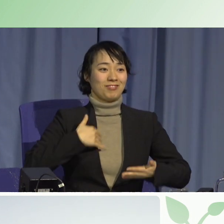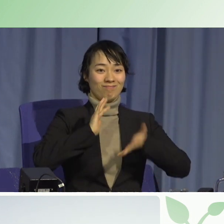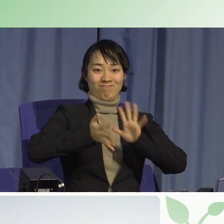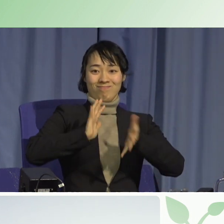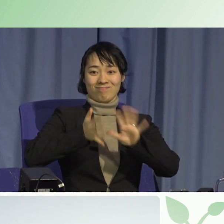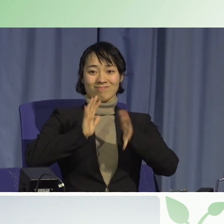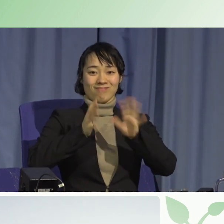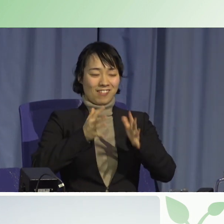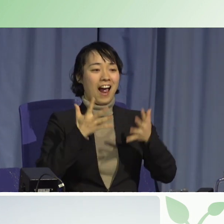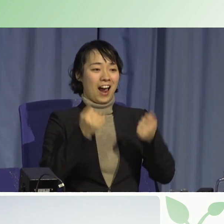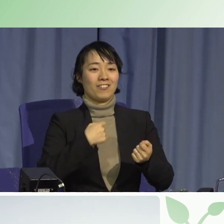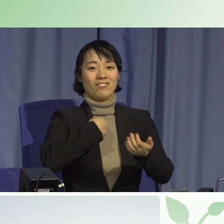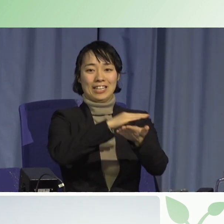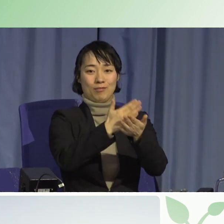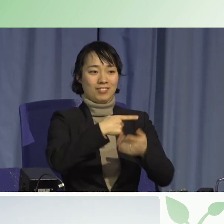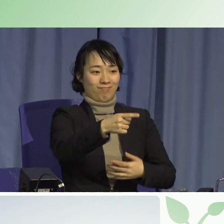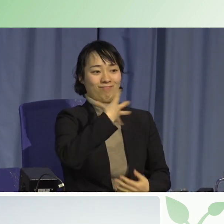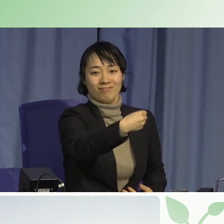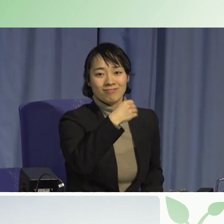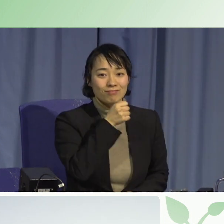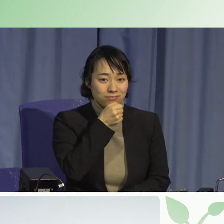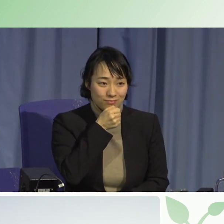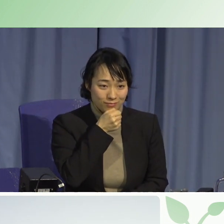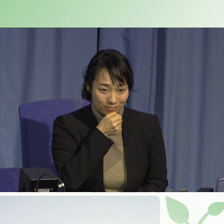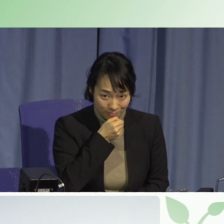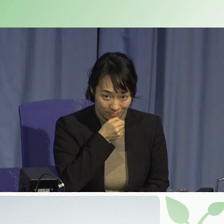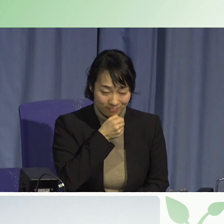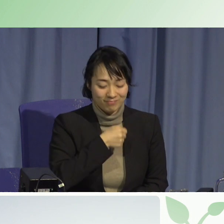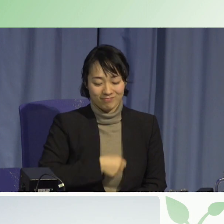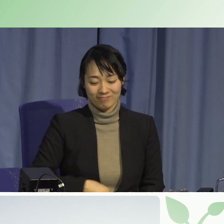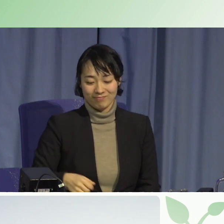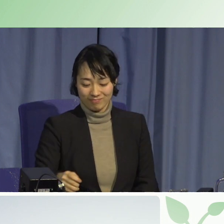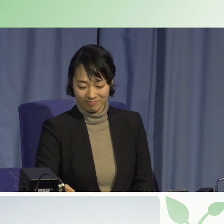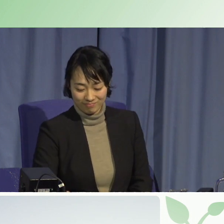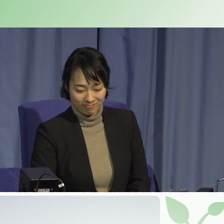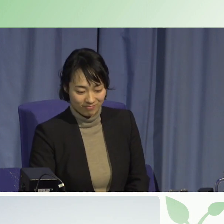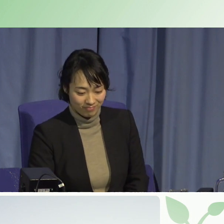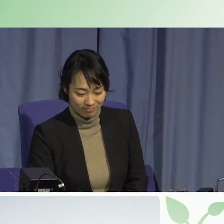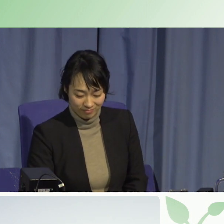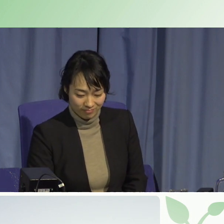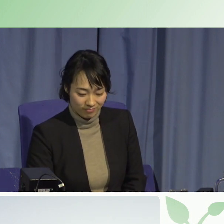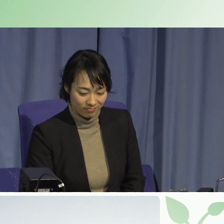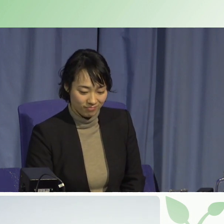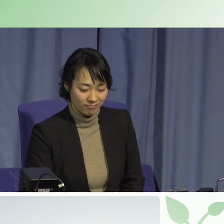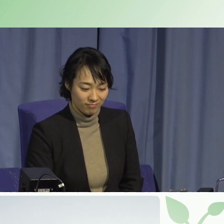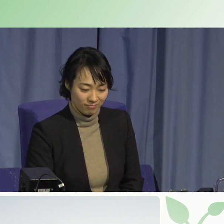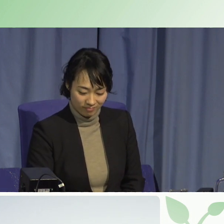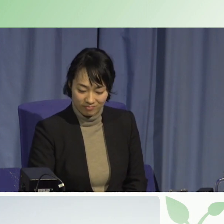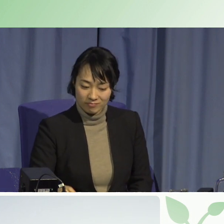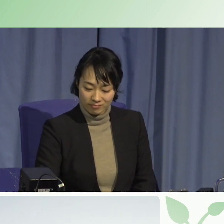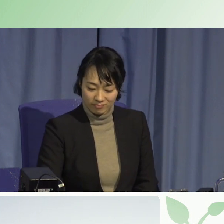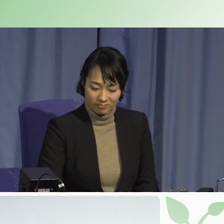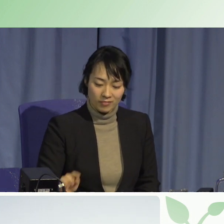I'm deaf myself, so I'm using sign language and sign language interpreter is going to voice my